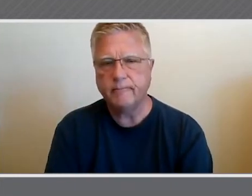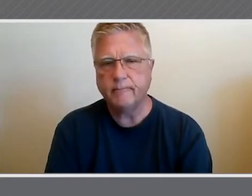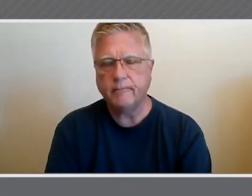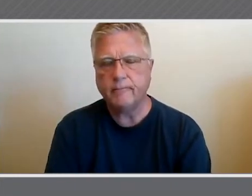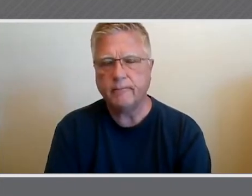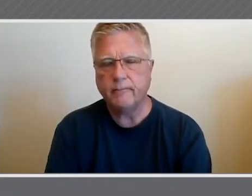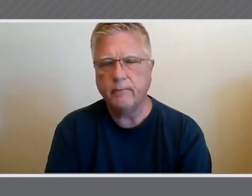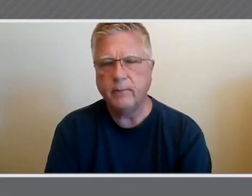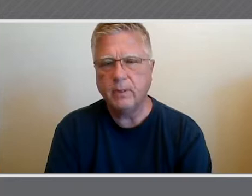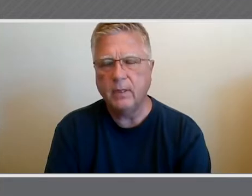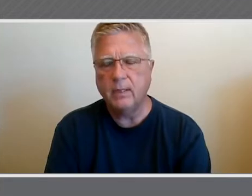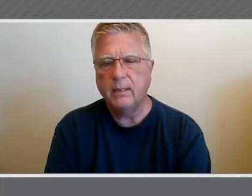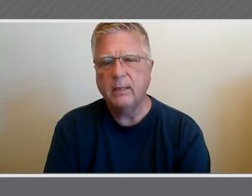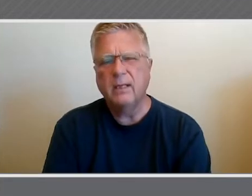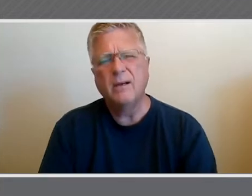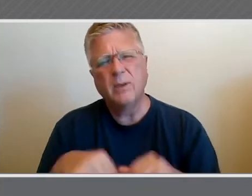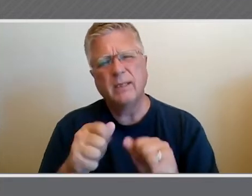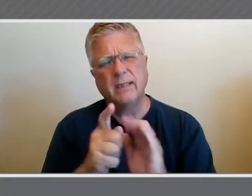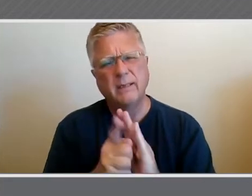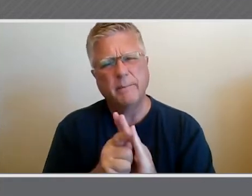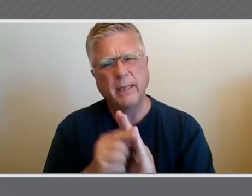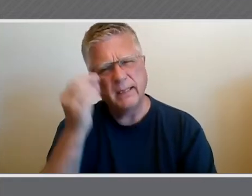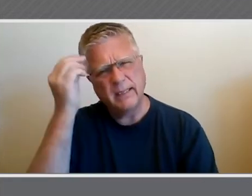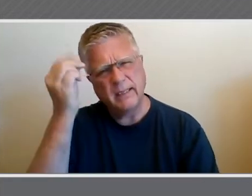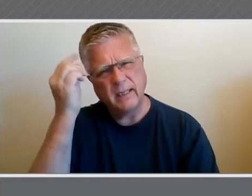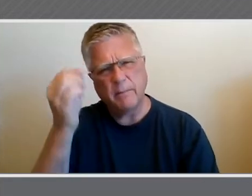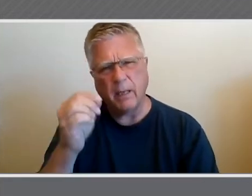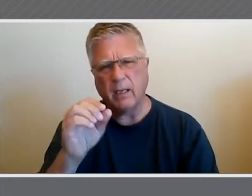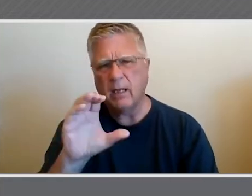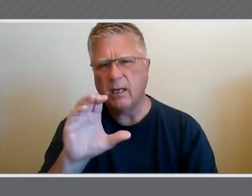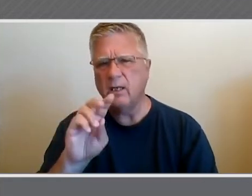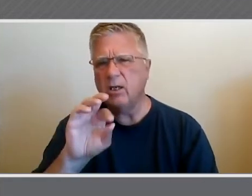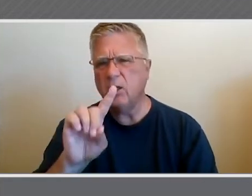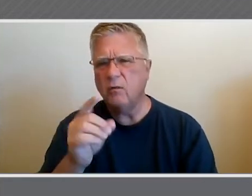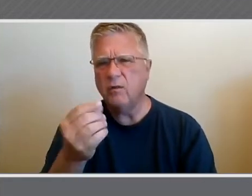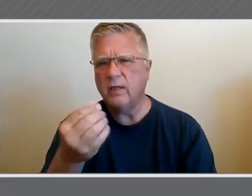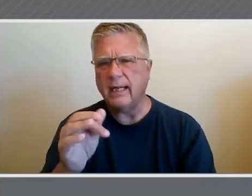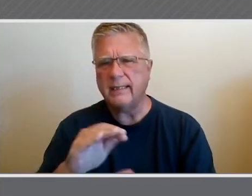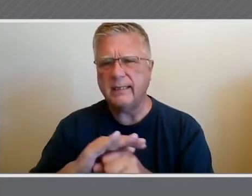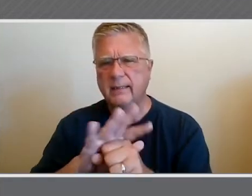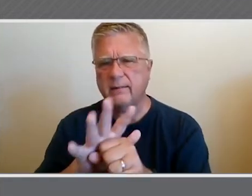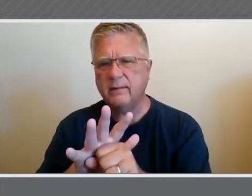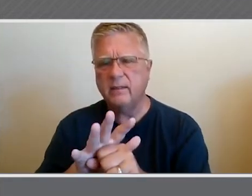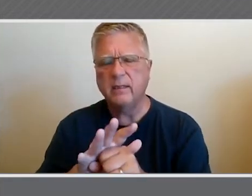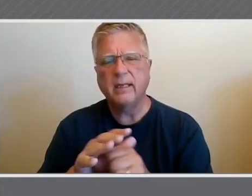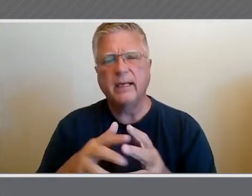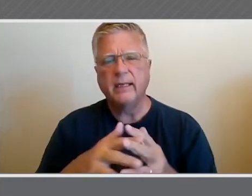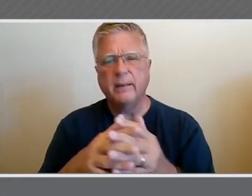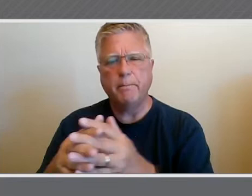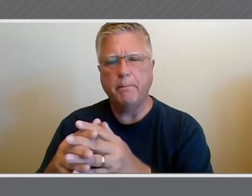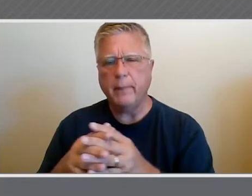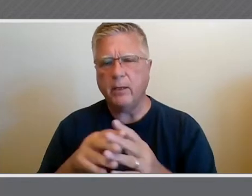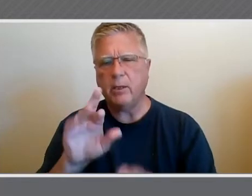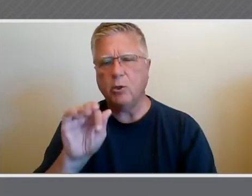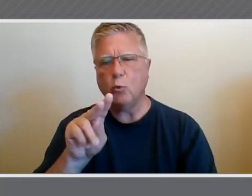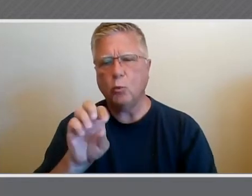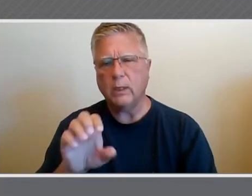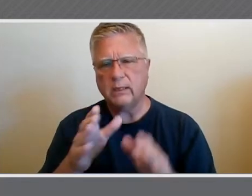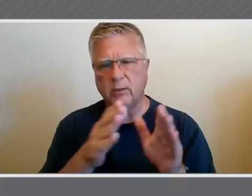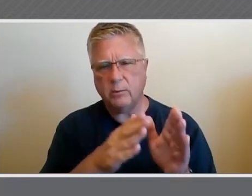So I want to take a second to think about COVID-19 and the American Rescue Plan. These